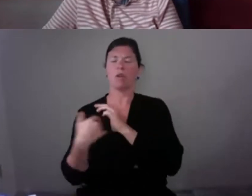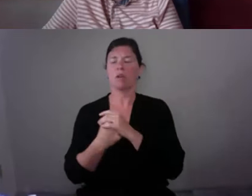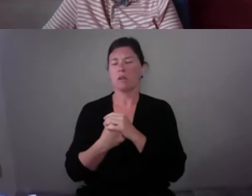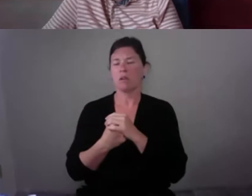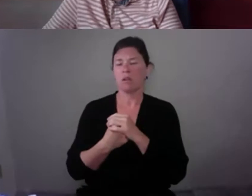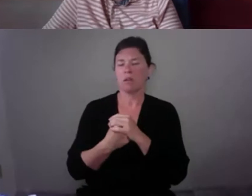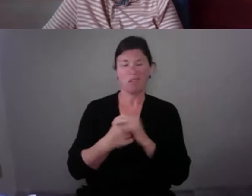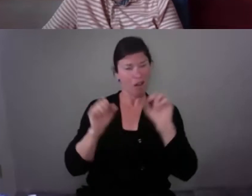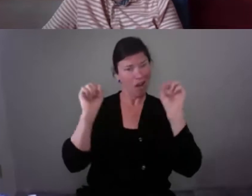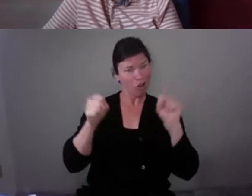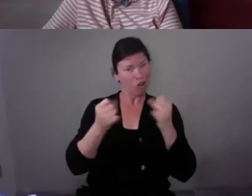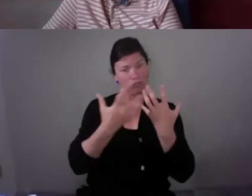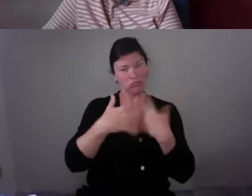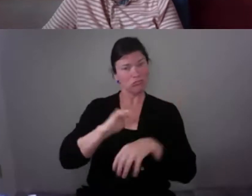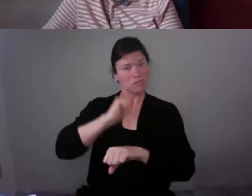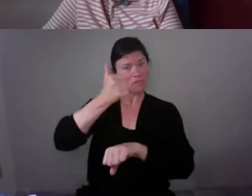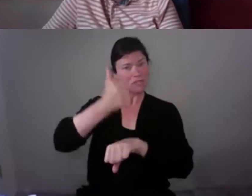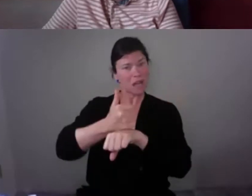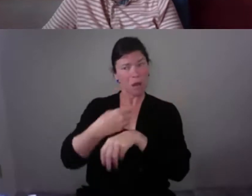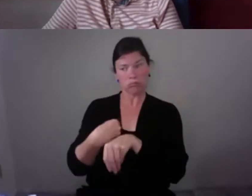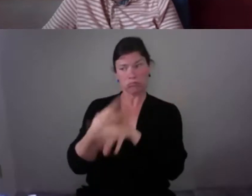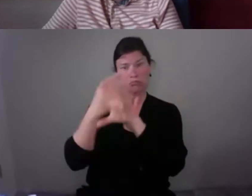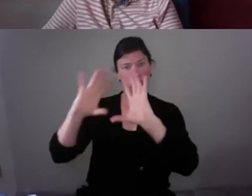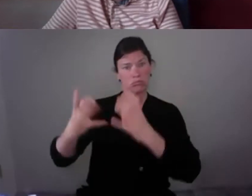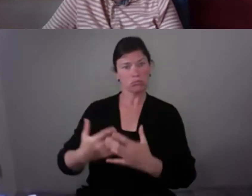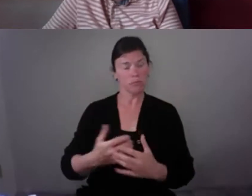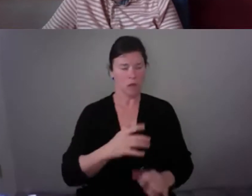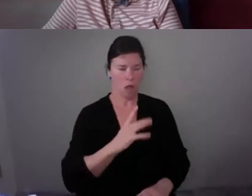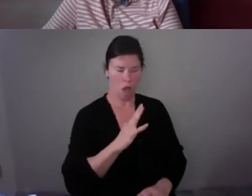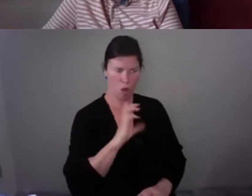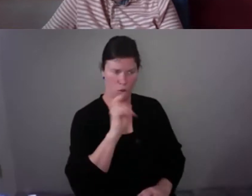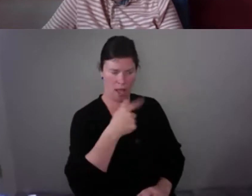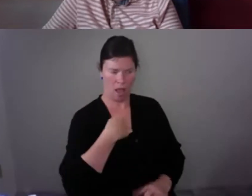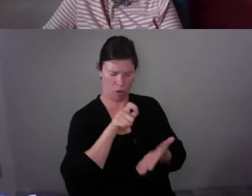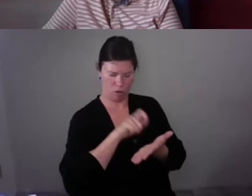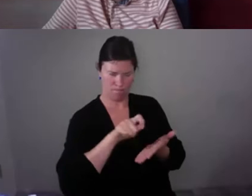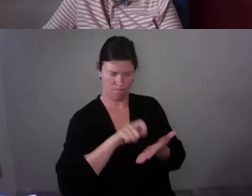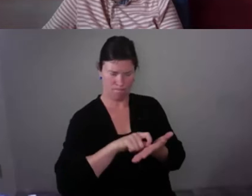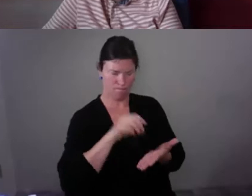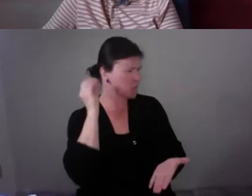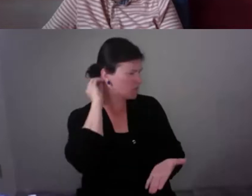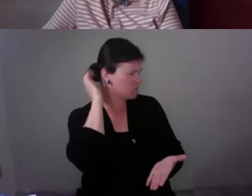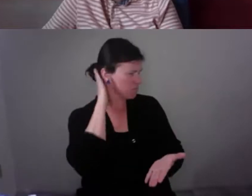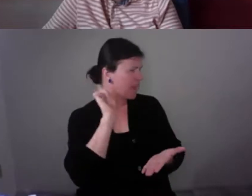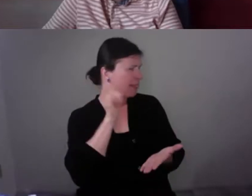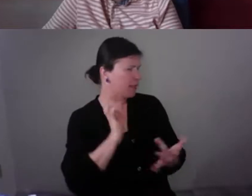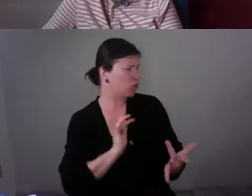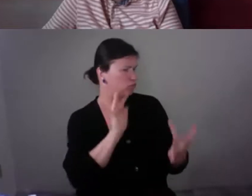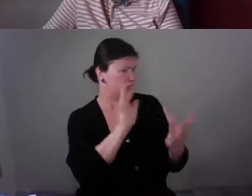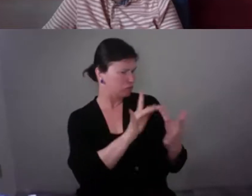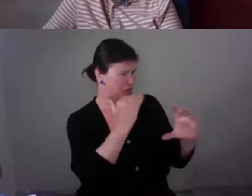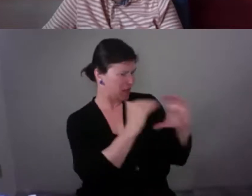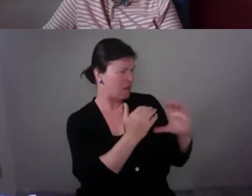to do that. Yes. All right, I'm going to write myself a note to get back with you. Yeah, we got to follow up on that. Yeah, for